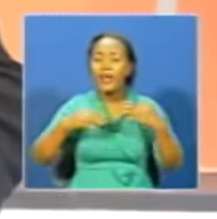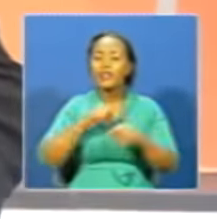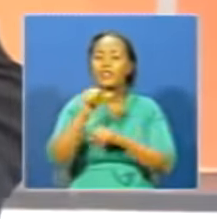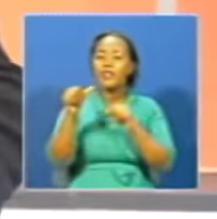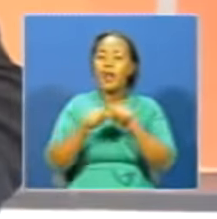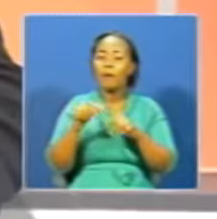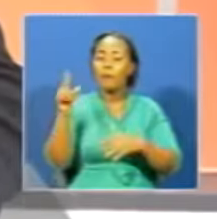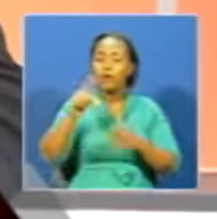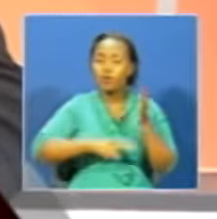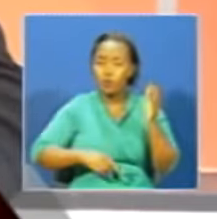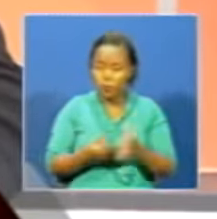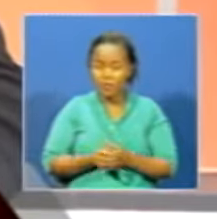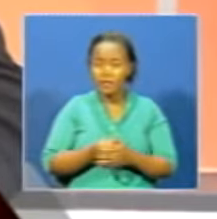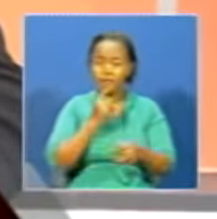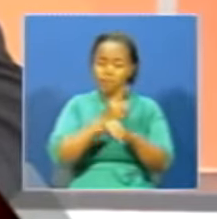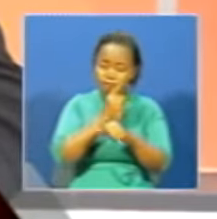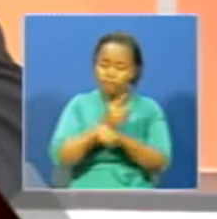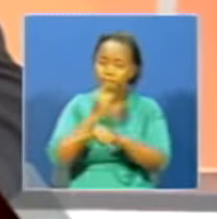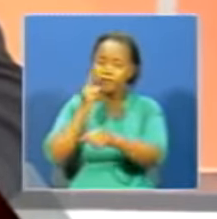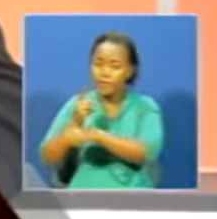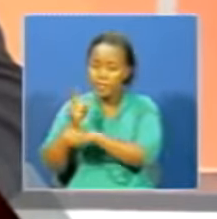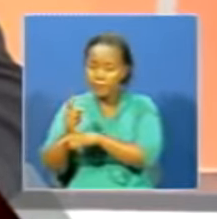and discipline.